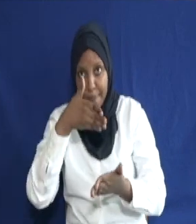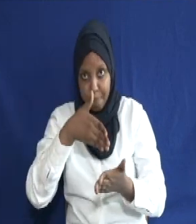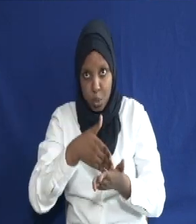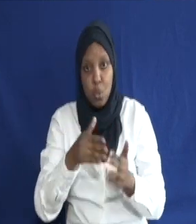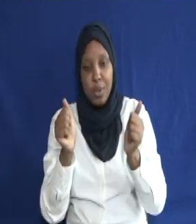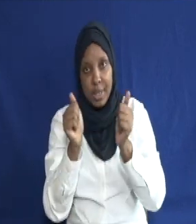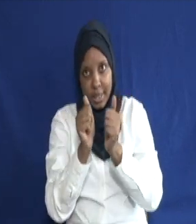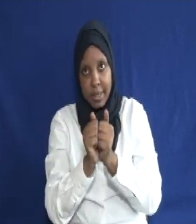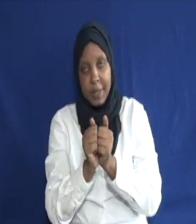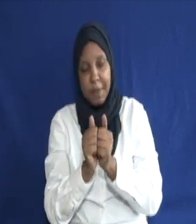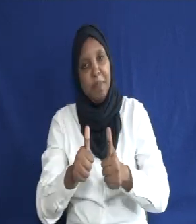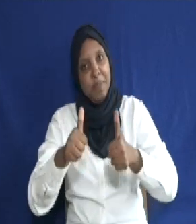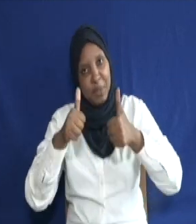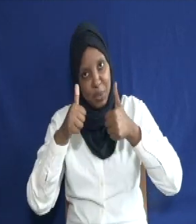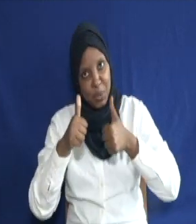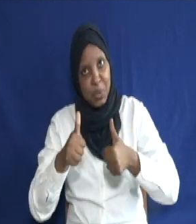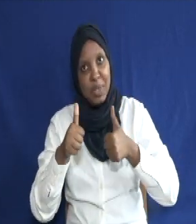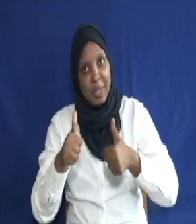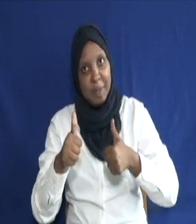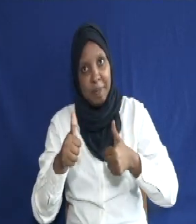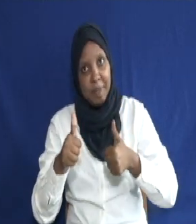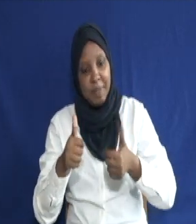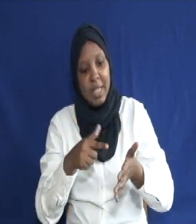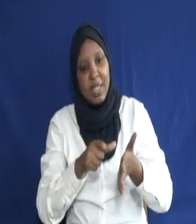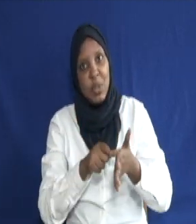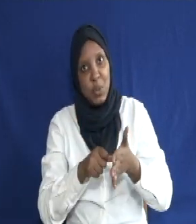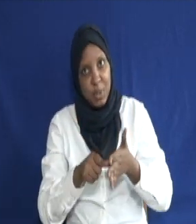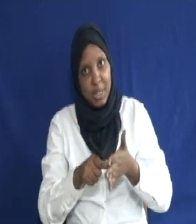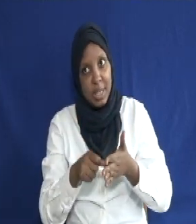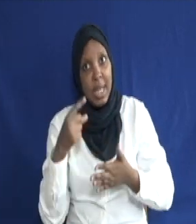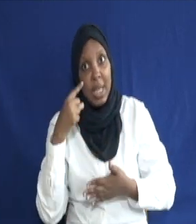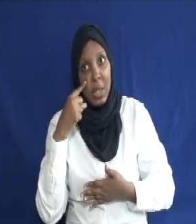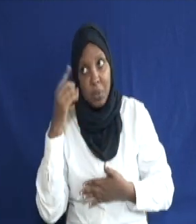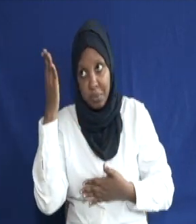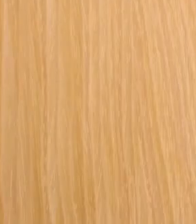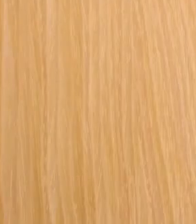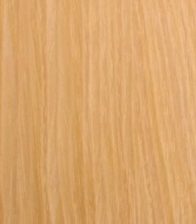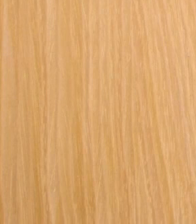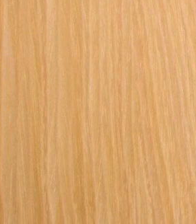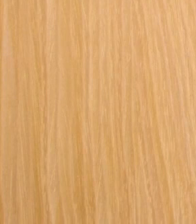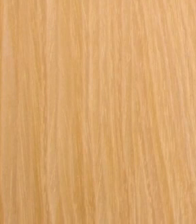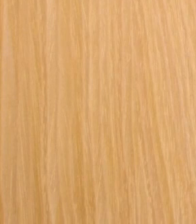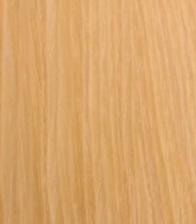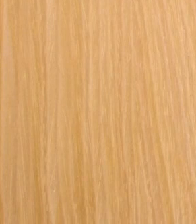Good. Dear pupil, now look at the screen again.